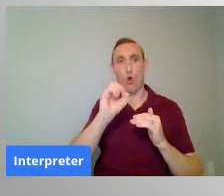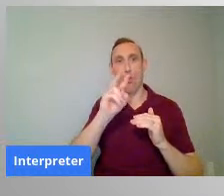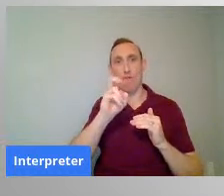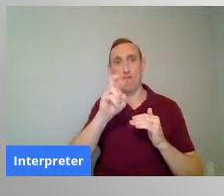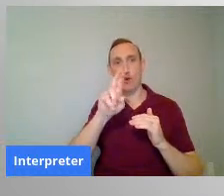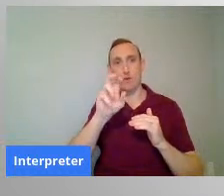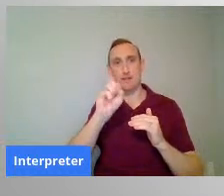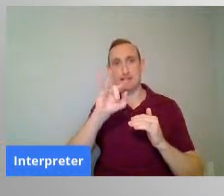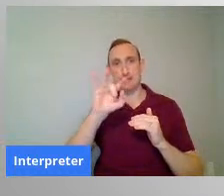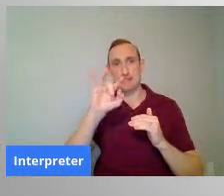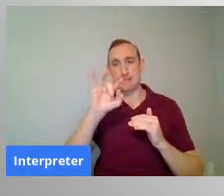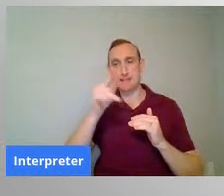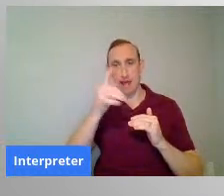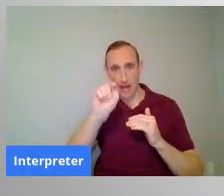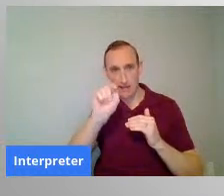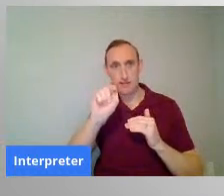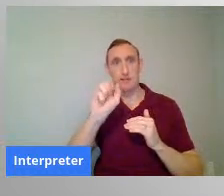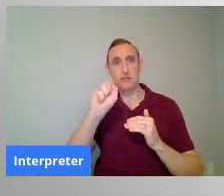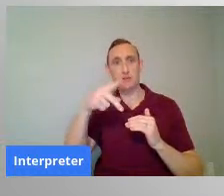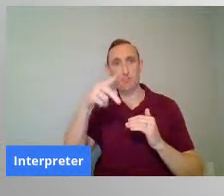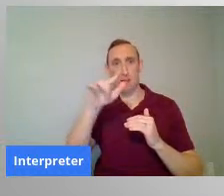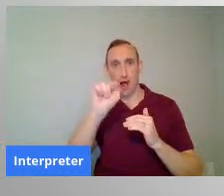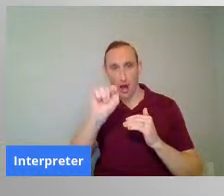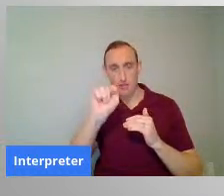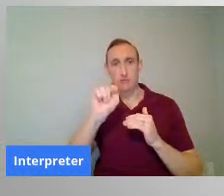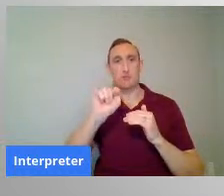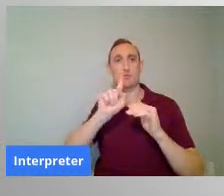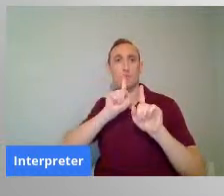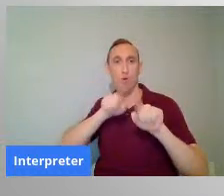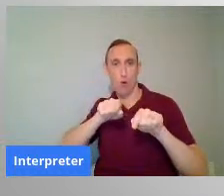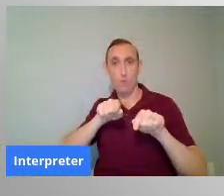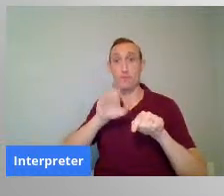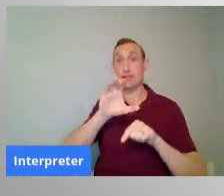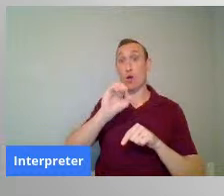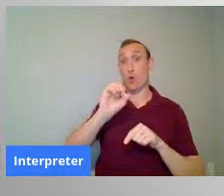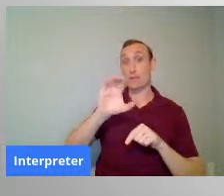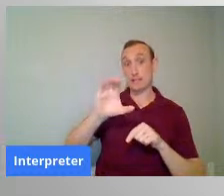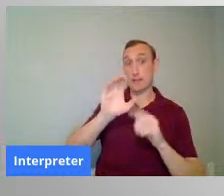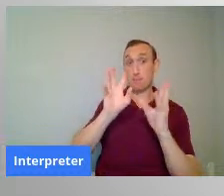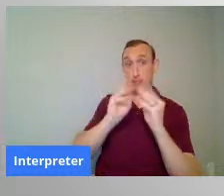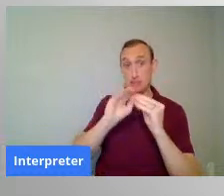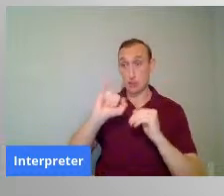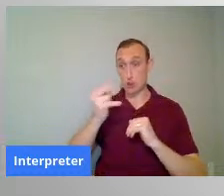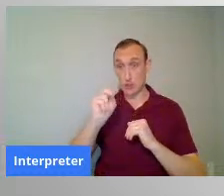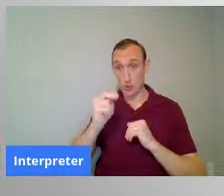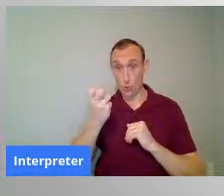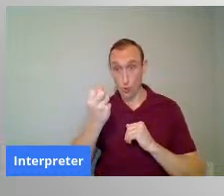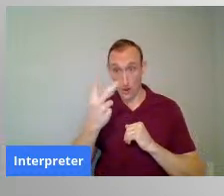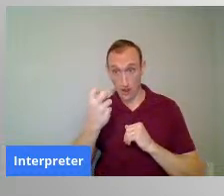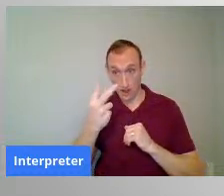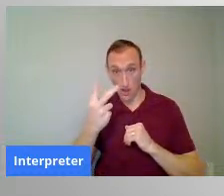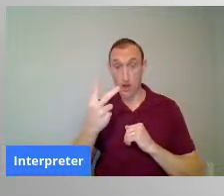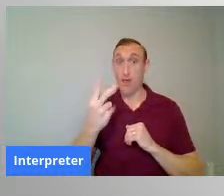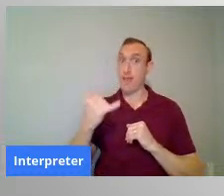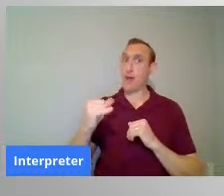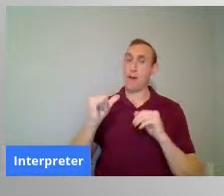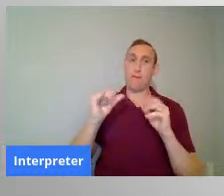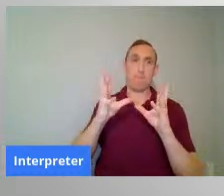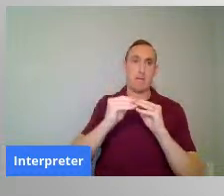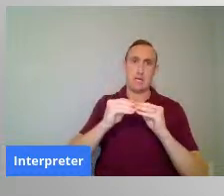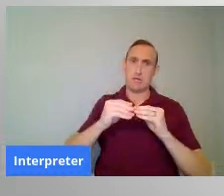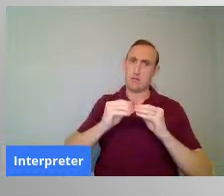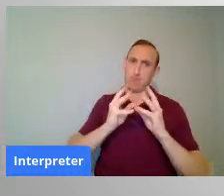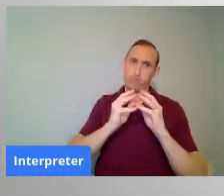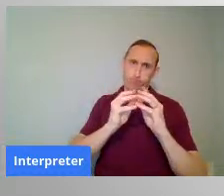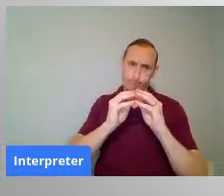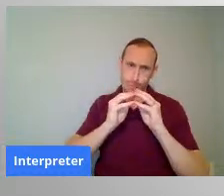Thank you, Dr. Gant. So the COC met on January 12th. We had a robust meeting. It lasted 2 hours